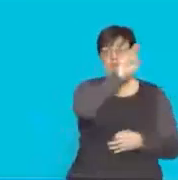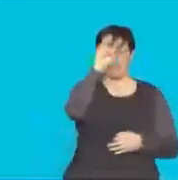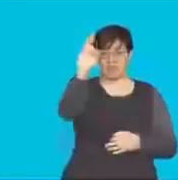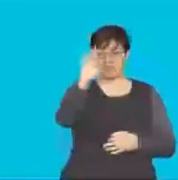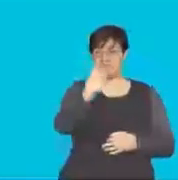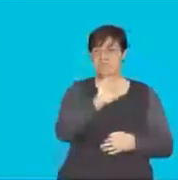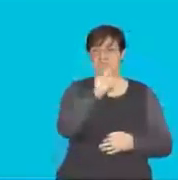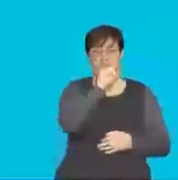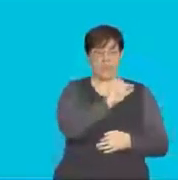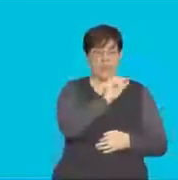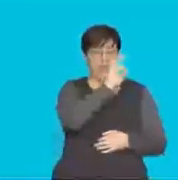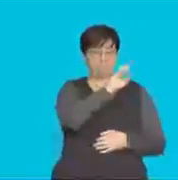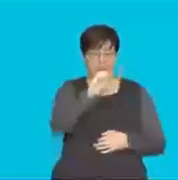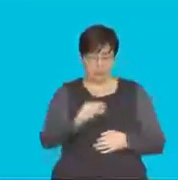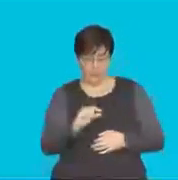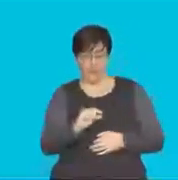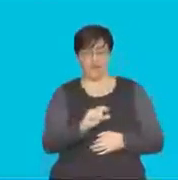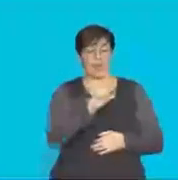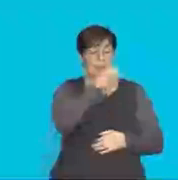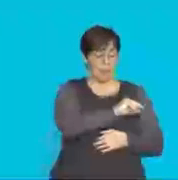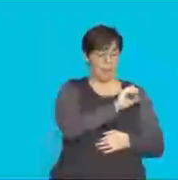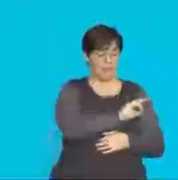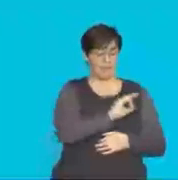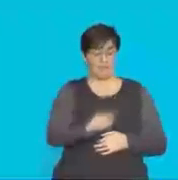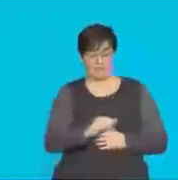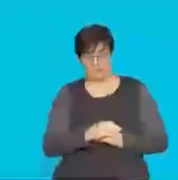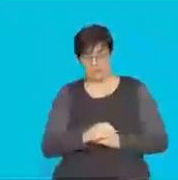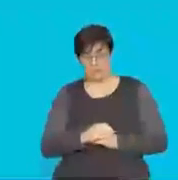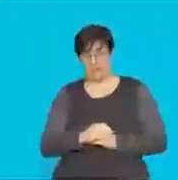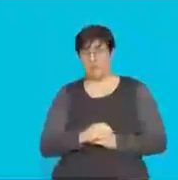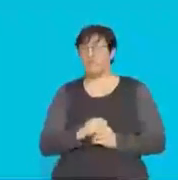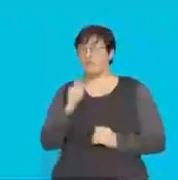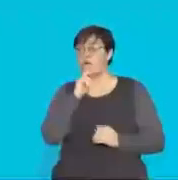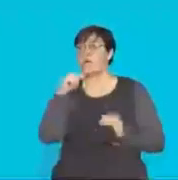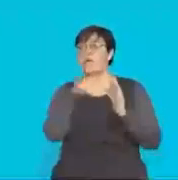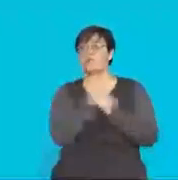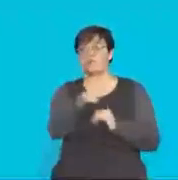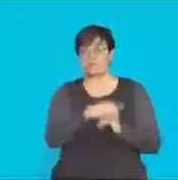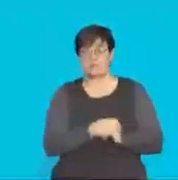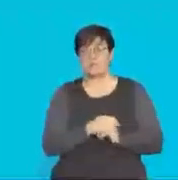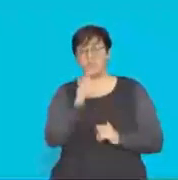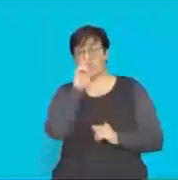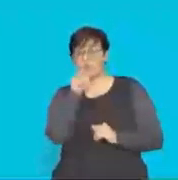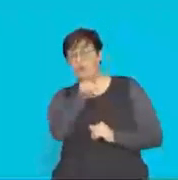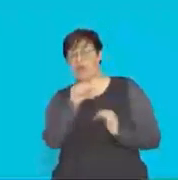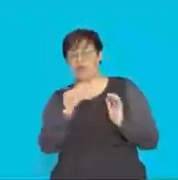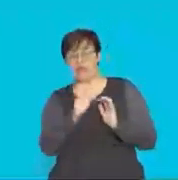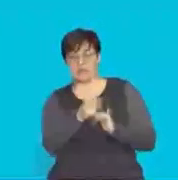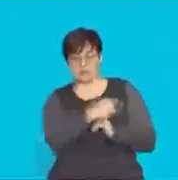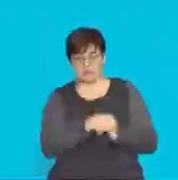and that's the only genotype for fused. And this means in the context of this chart, let's look at the